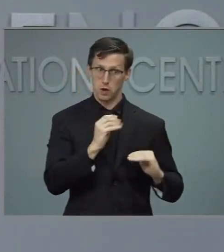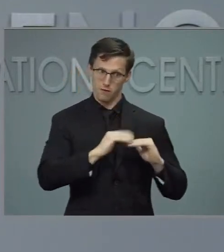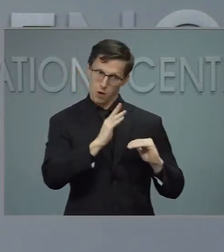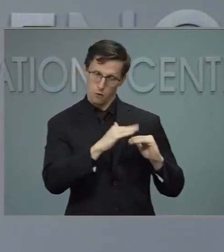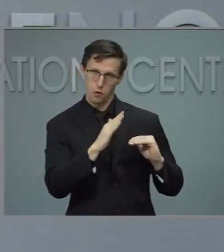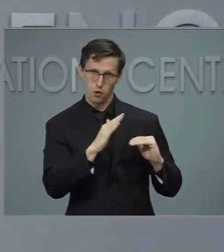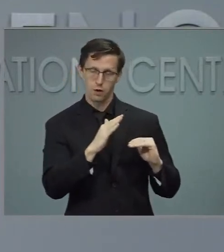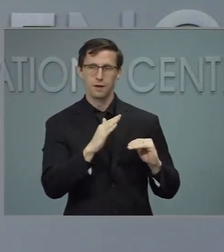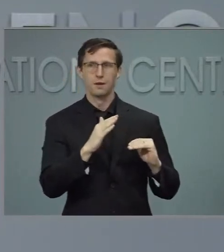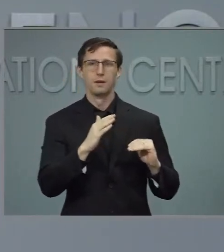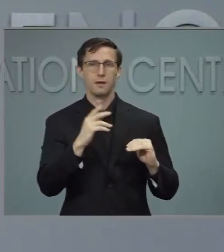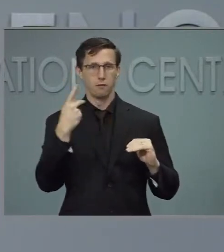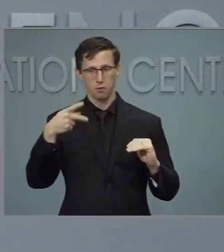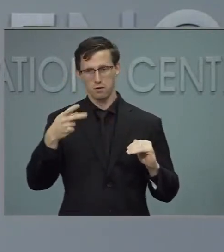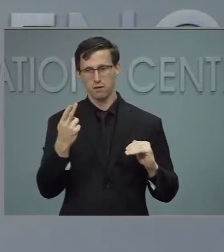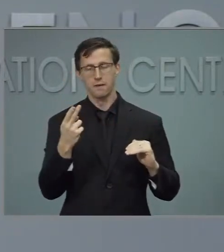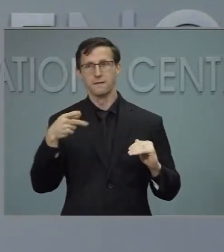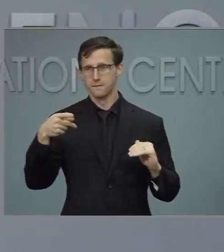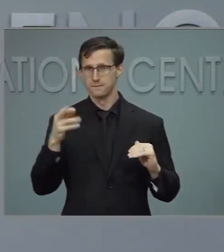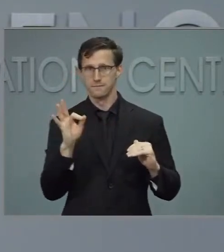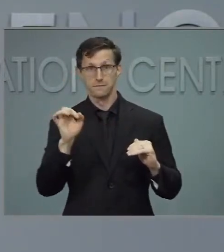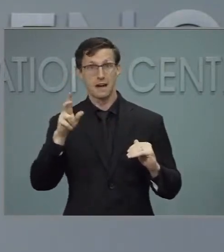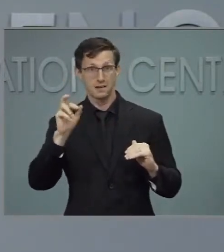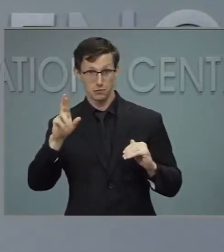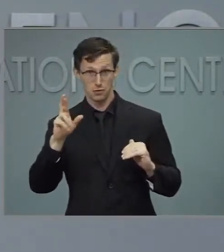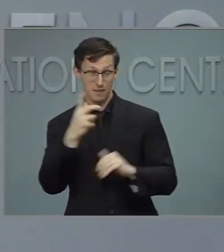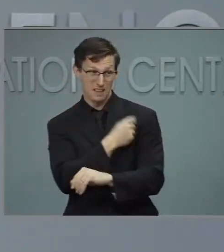their vaccine as soon as possible. Thank you.